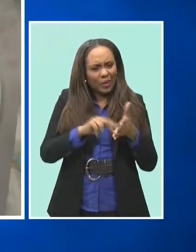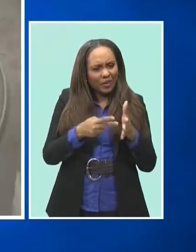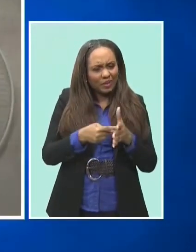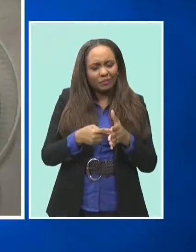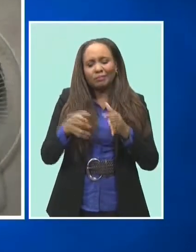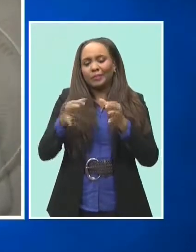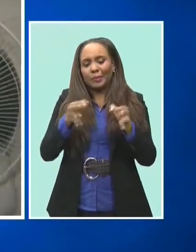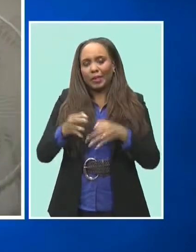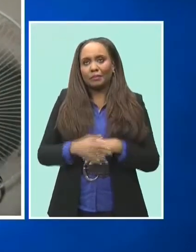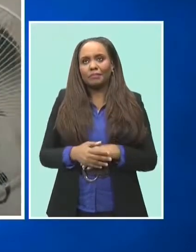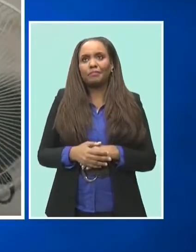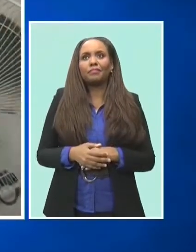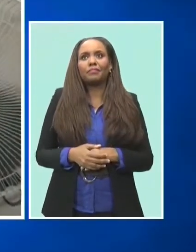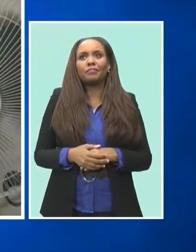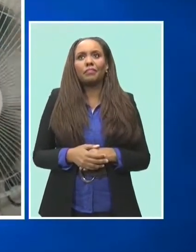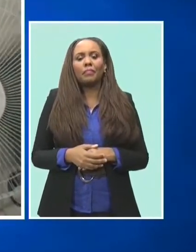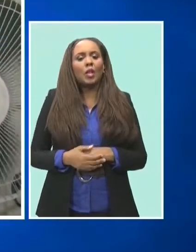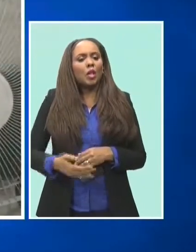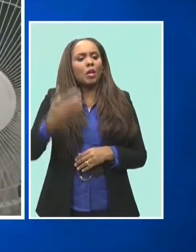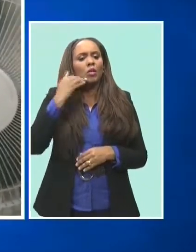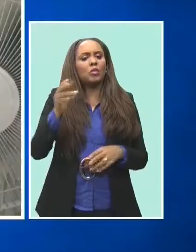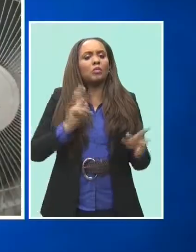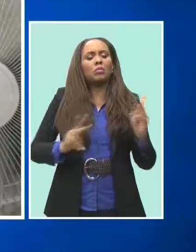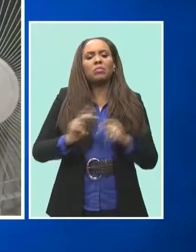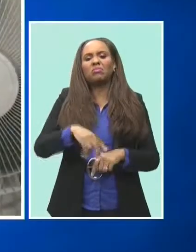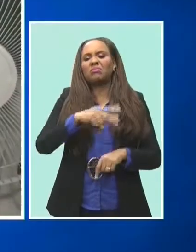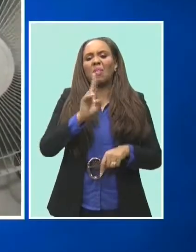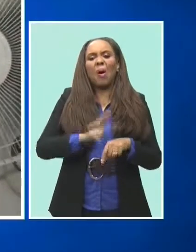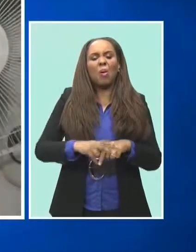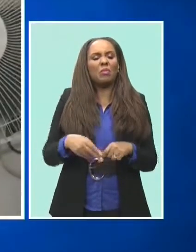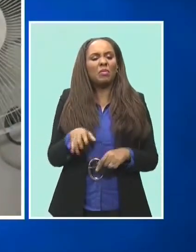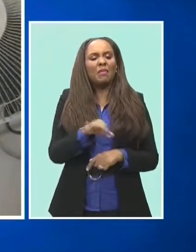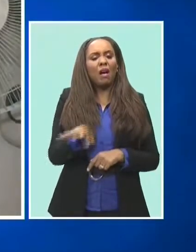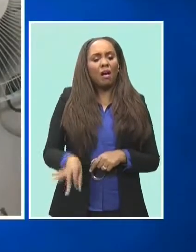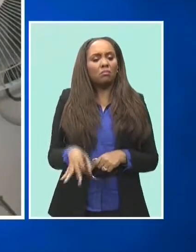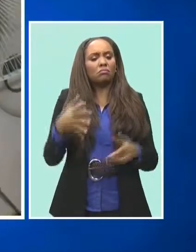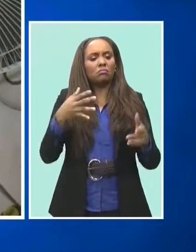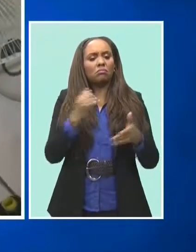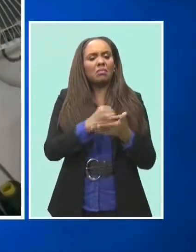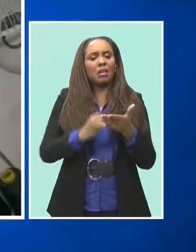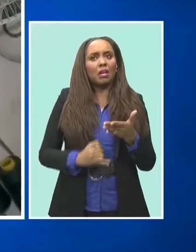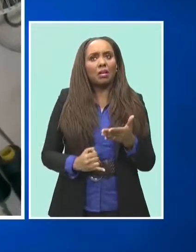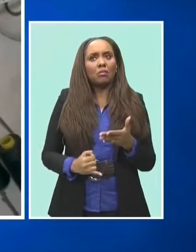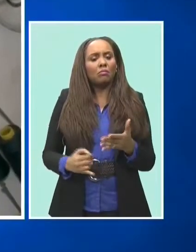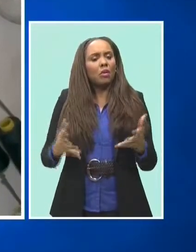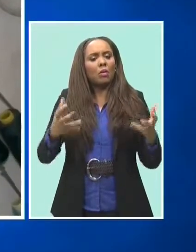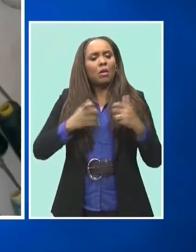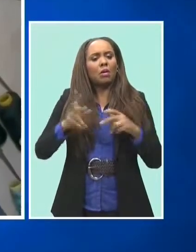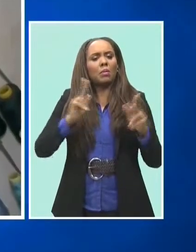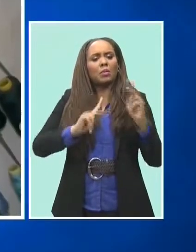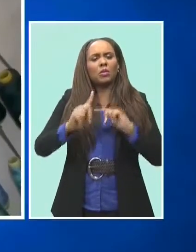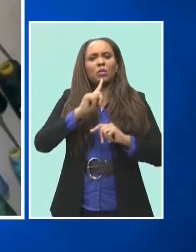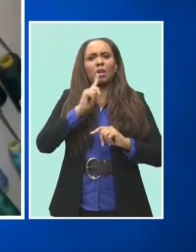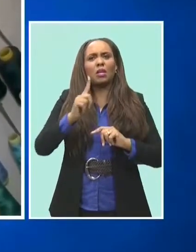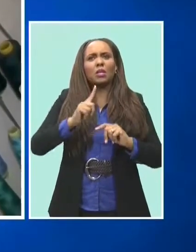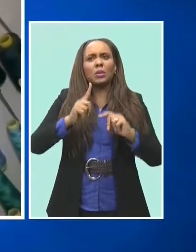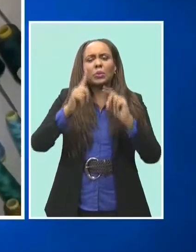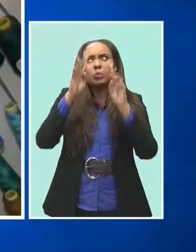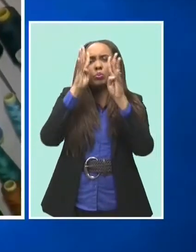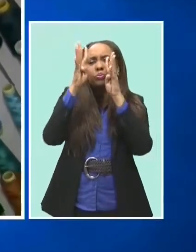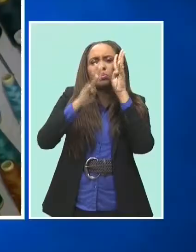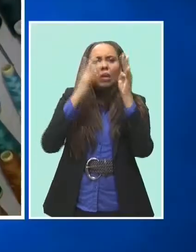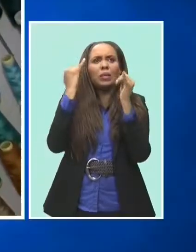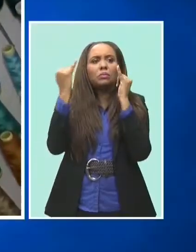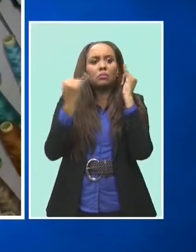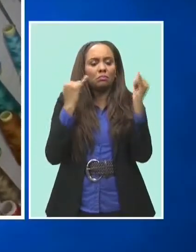of the fast fashion that's so prominent now in the fashion industry, we try to encourage clients to, instead of, you have somewhere to